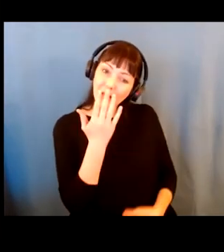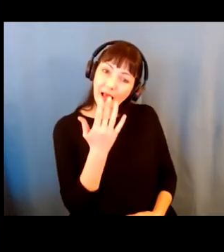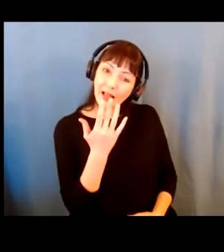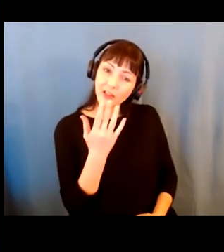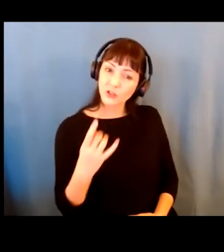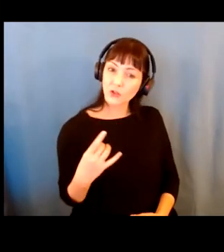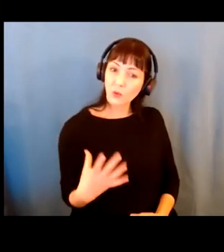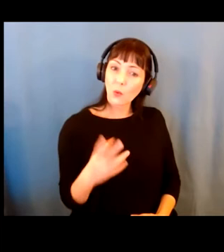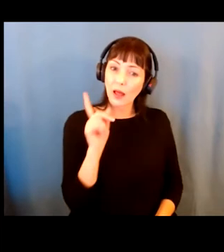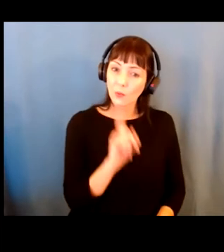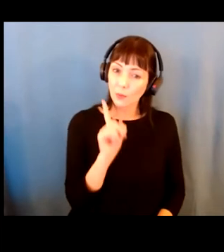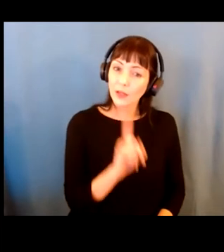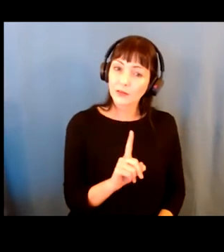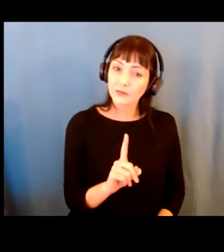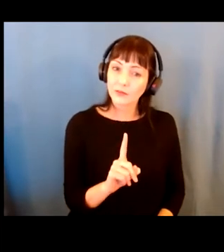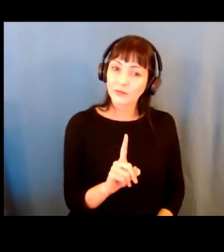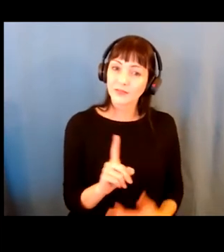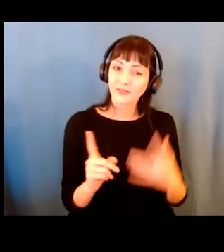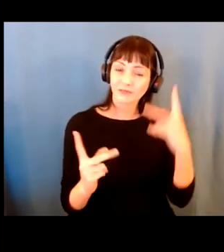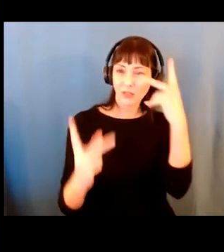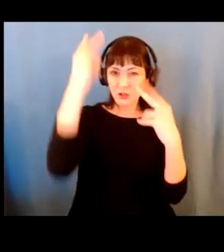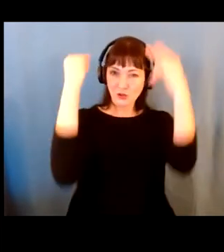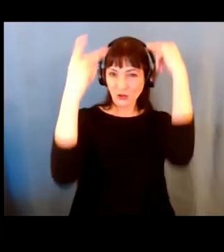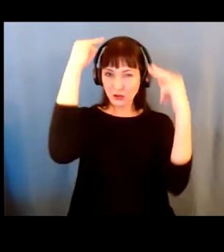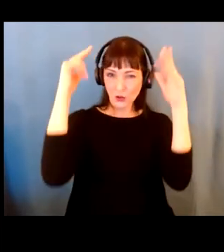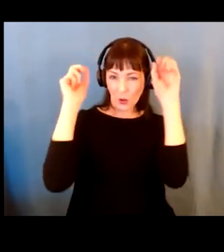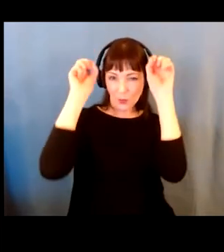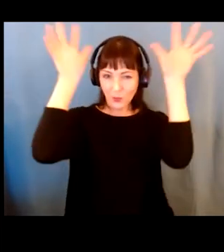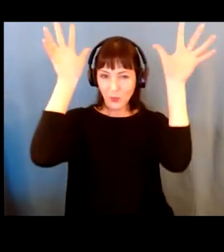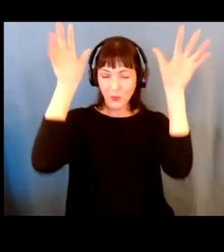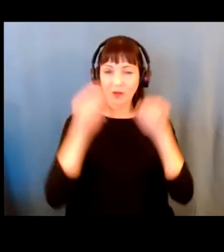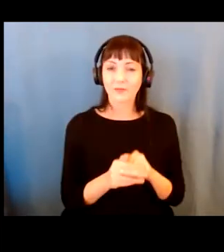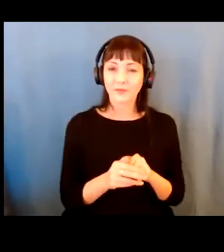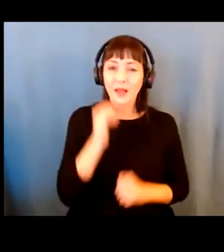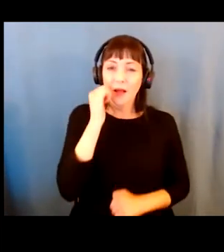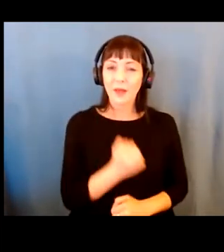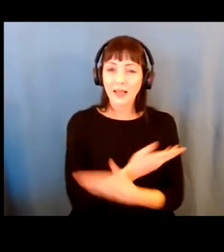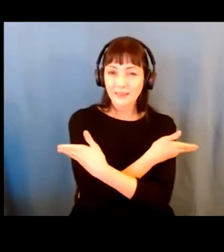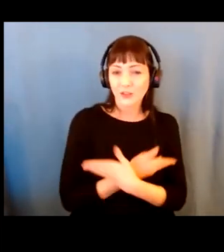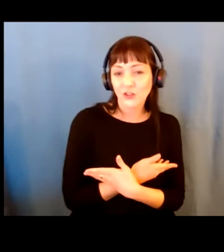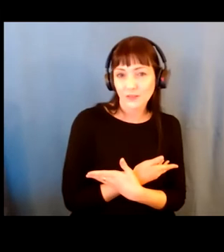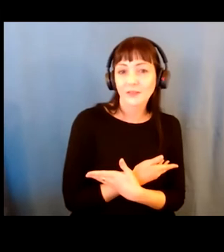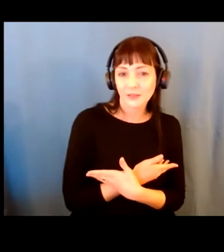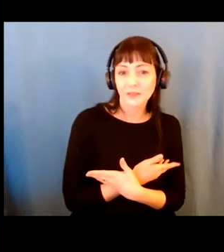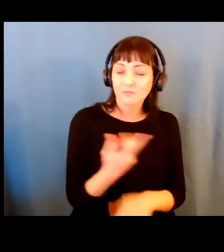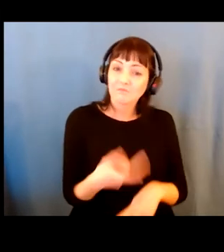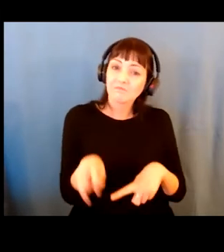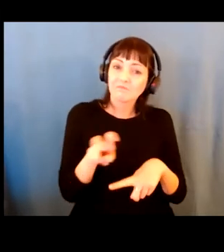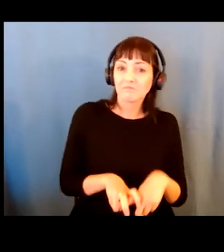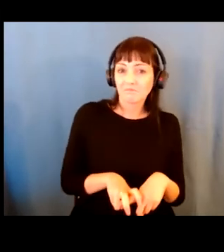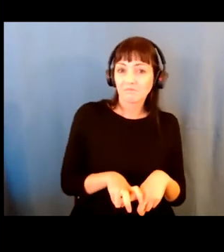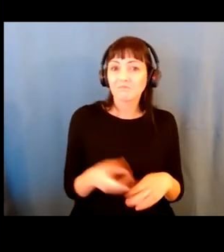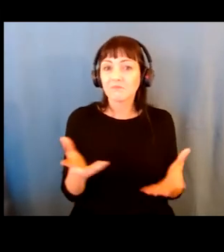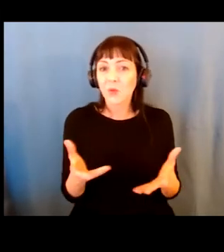middle-aged white woman with the short Mohican haircut, and I've got a black t-shirt on, and I'm